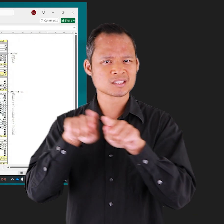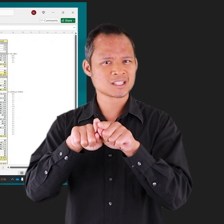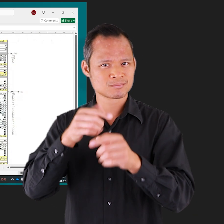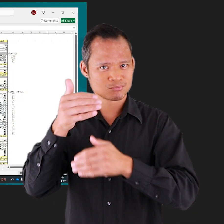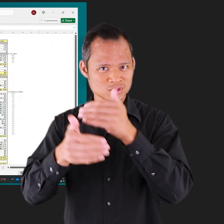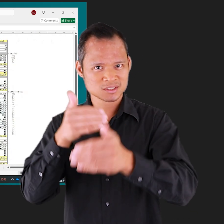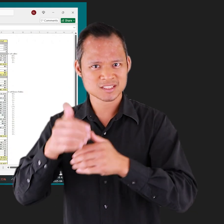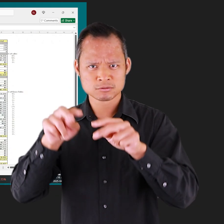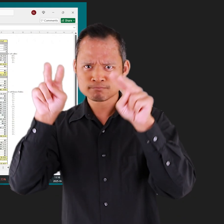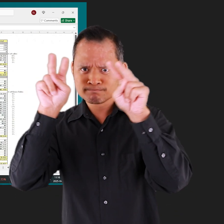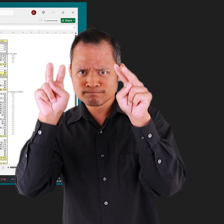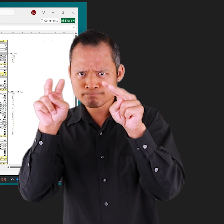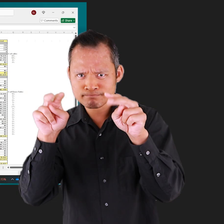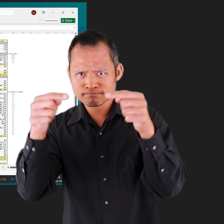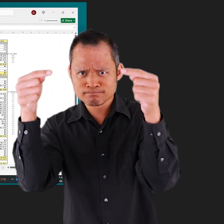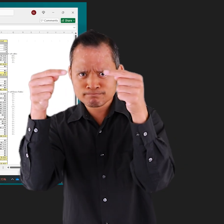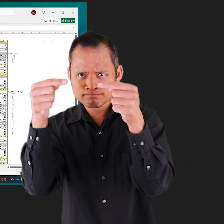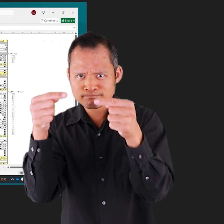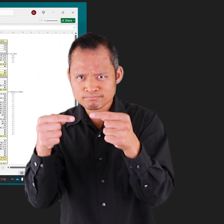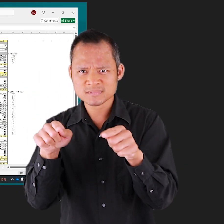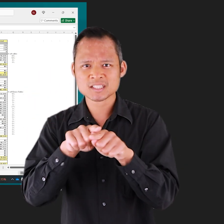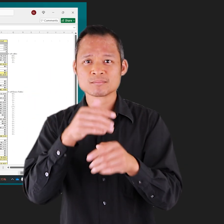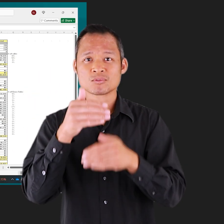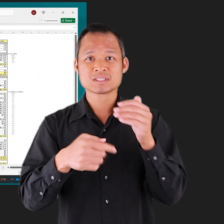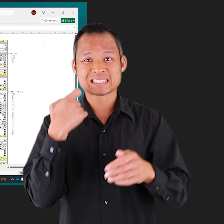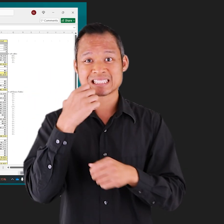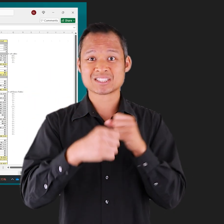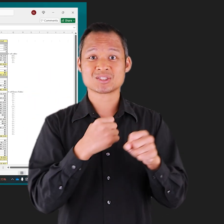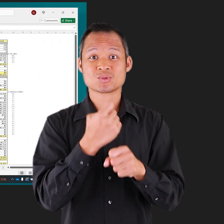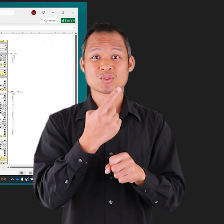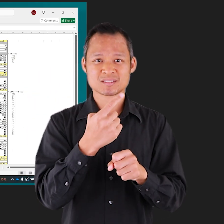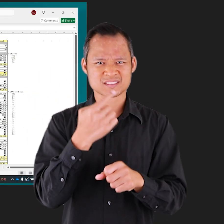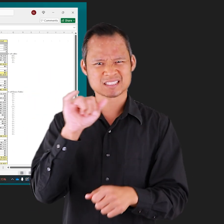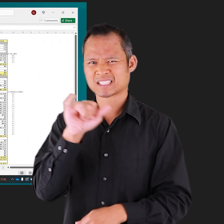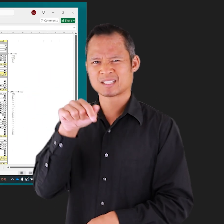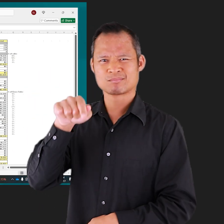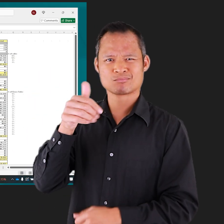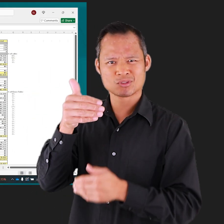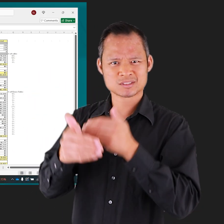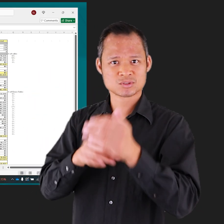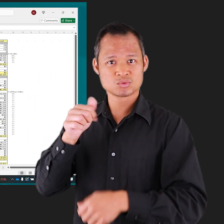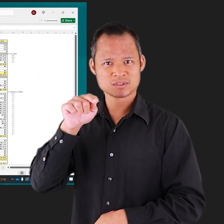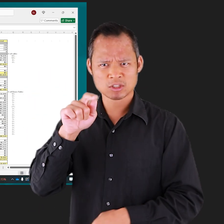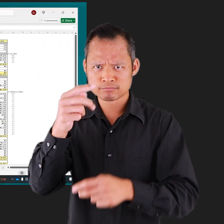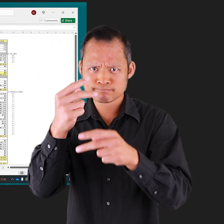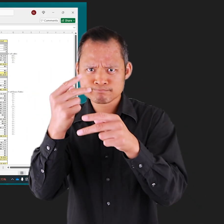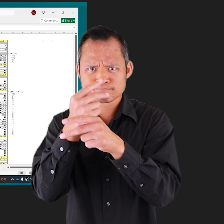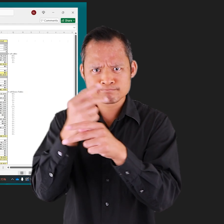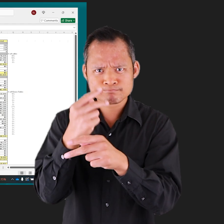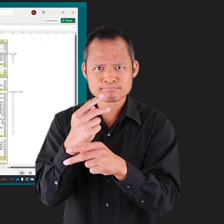2. You do the same process. All the itemized sales you did in year 1 will remain as you can see them